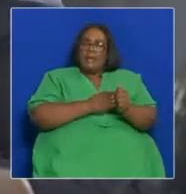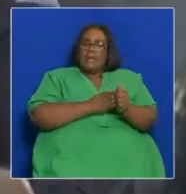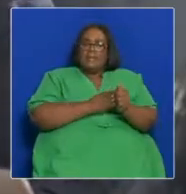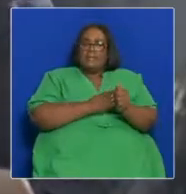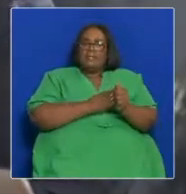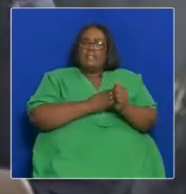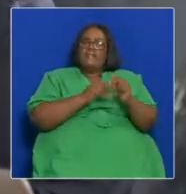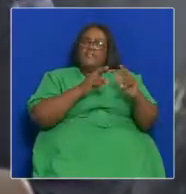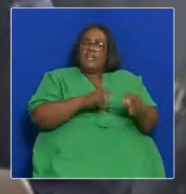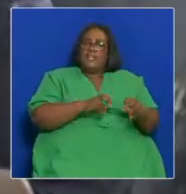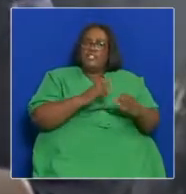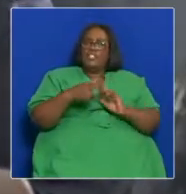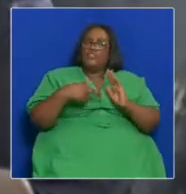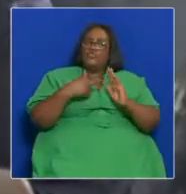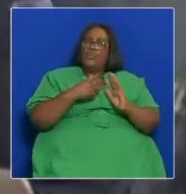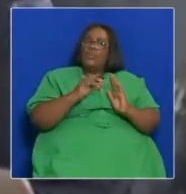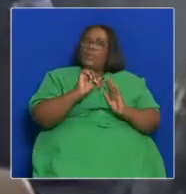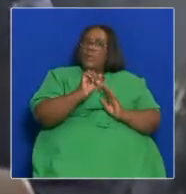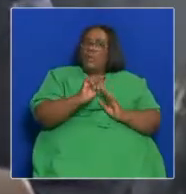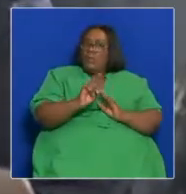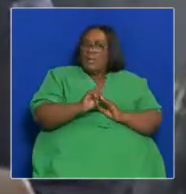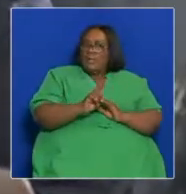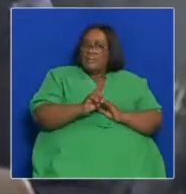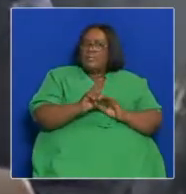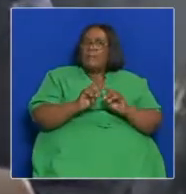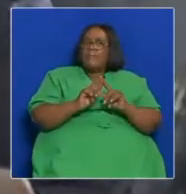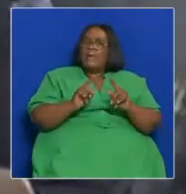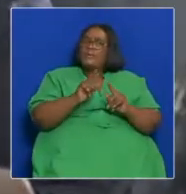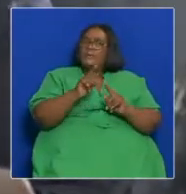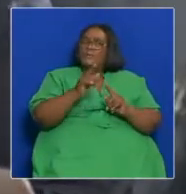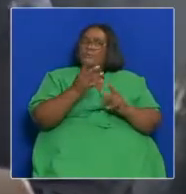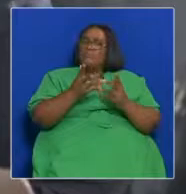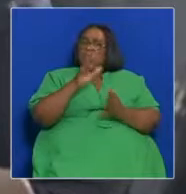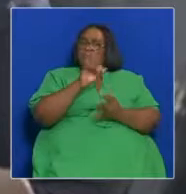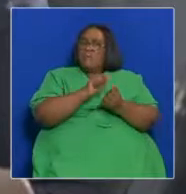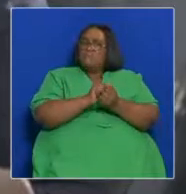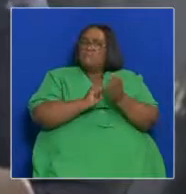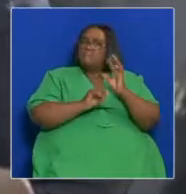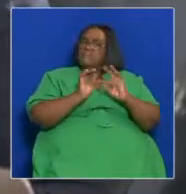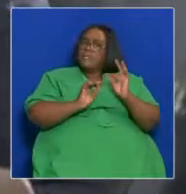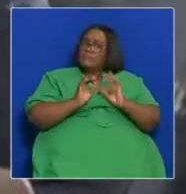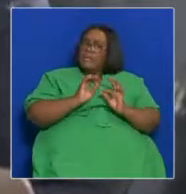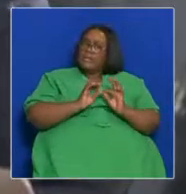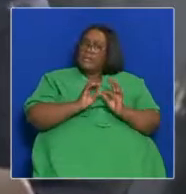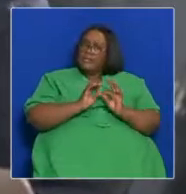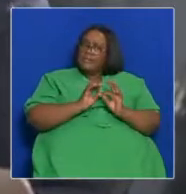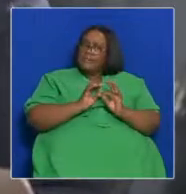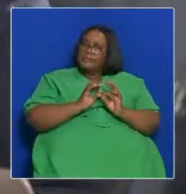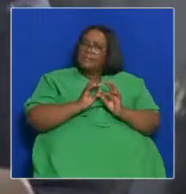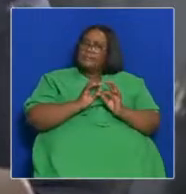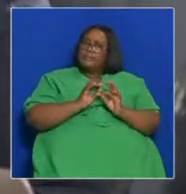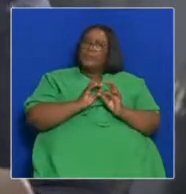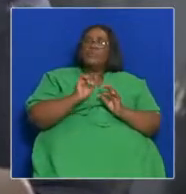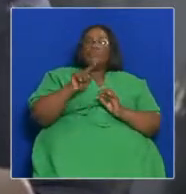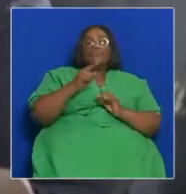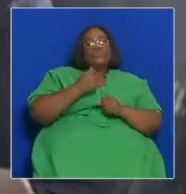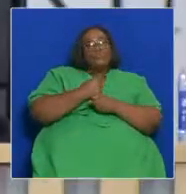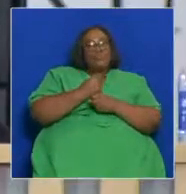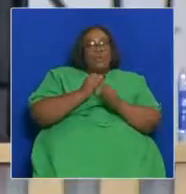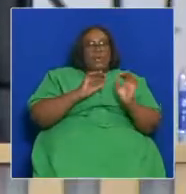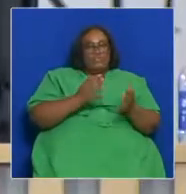are. But can you, in summary, deal with, at its core, how do you operate within